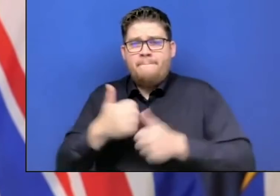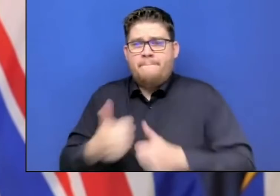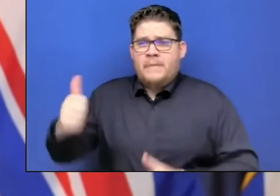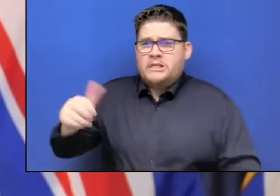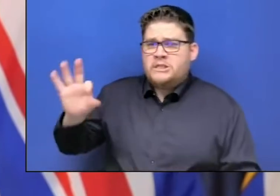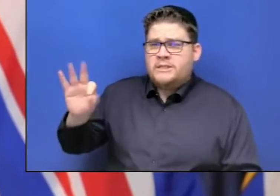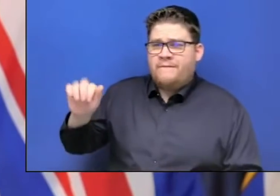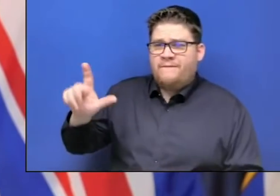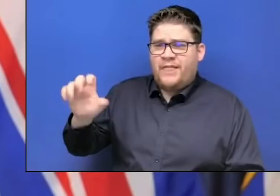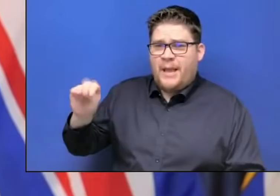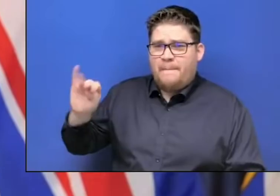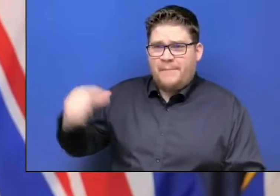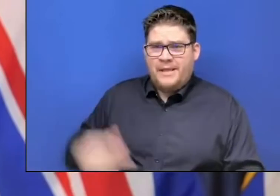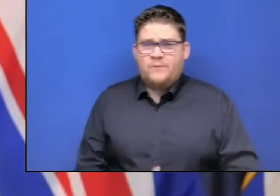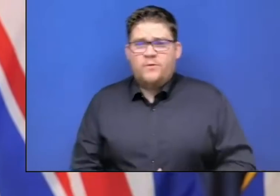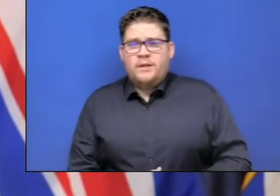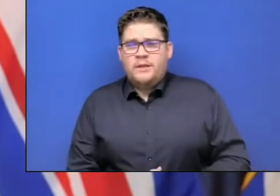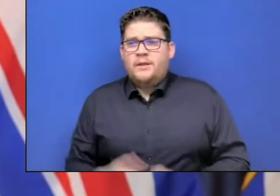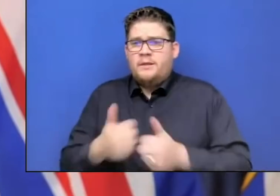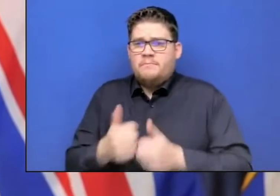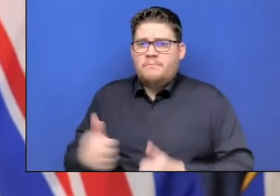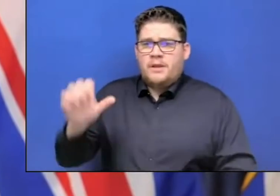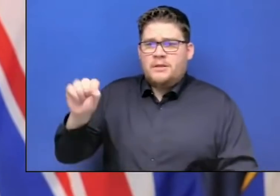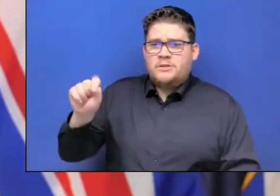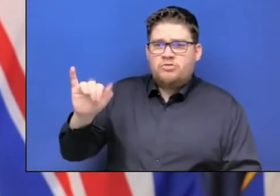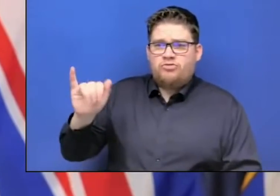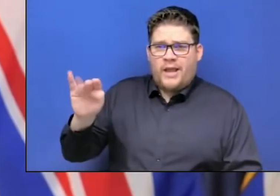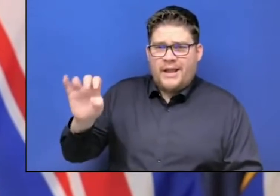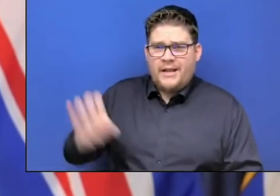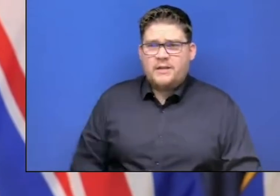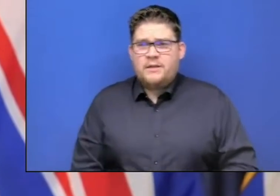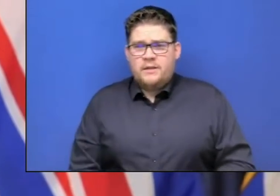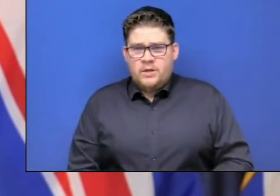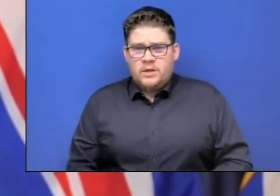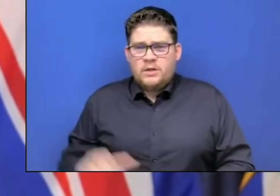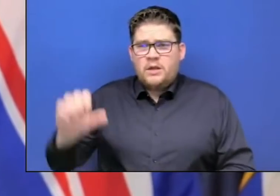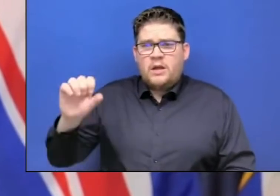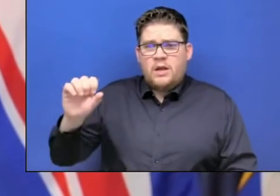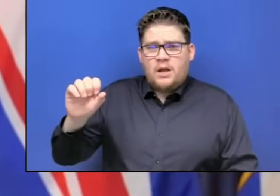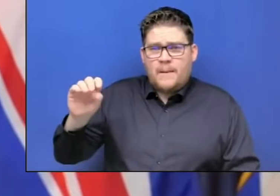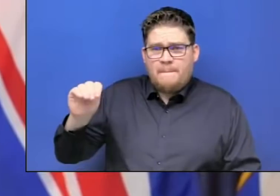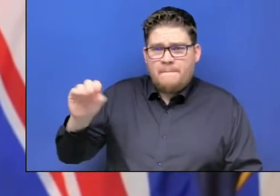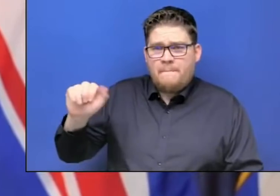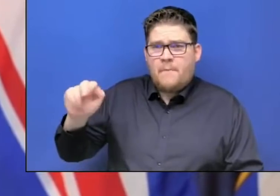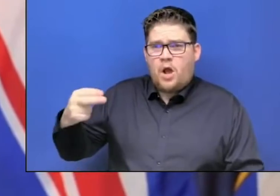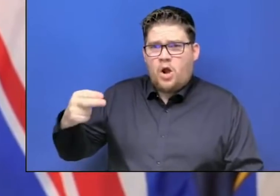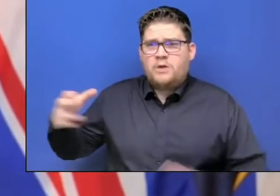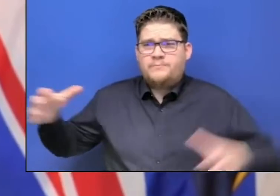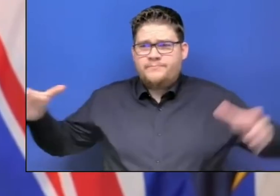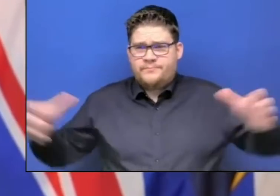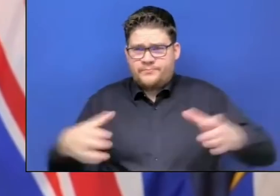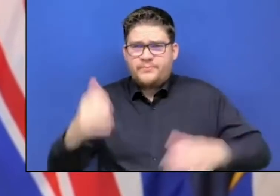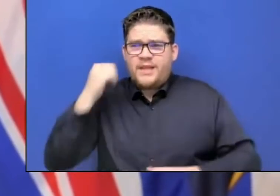as well as Minister Robinson and Minister Ma, to ensure that we have expertise at the table on a daily basis. But this